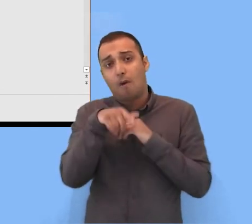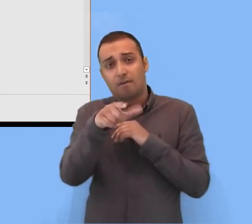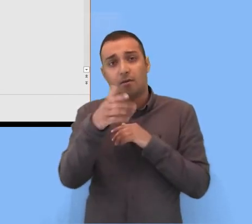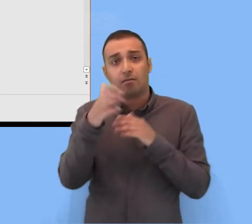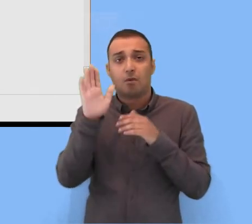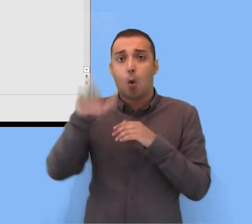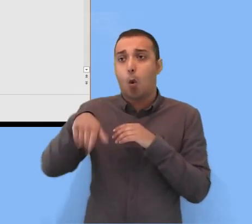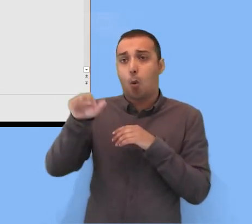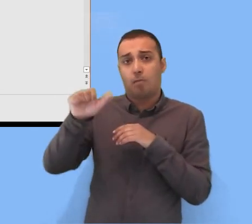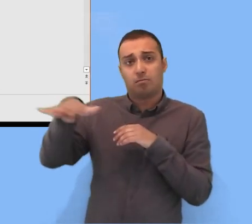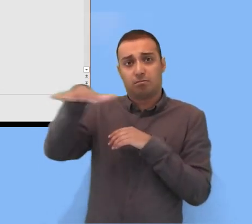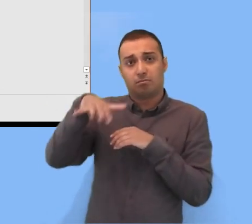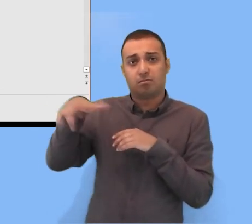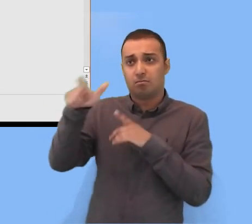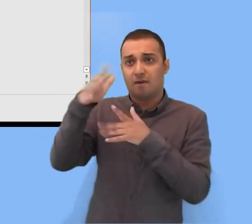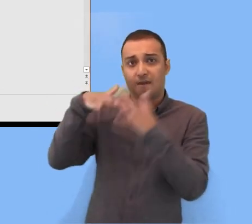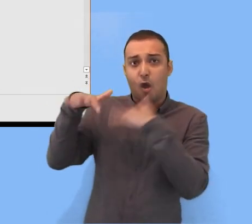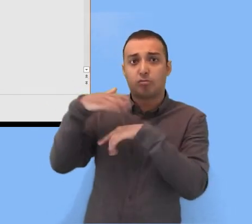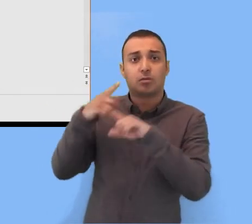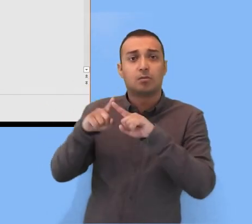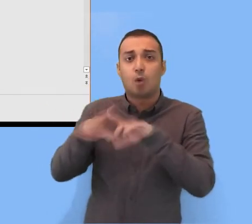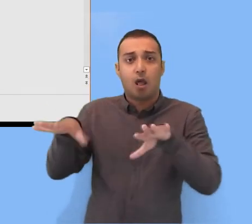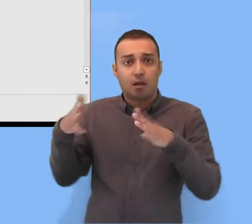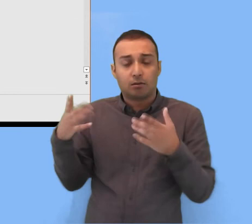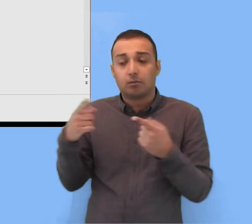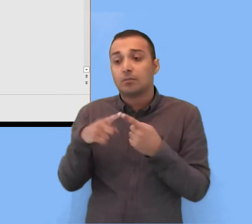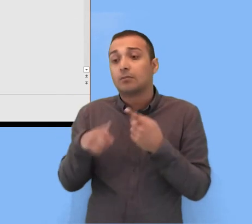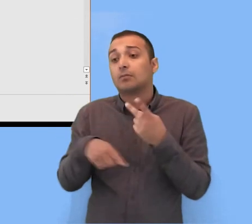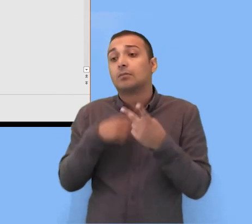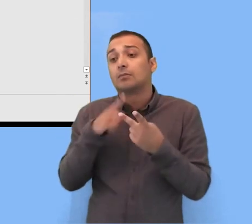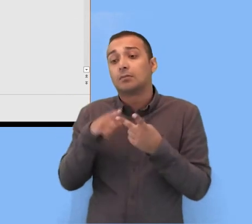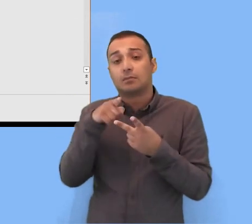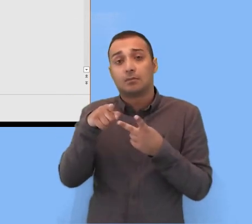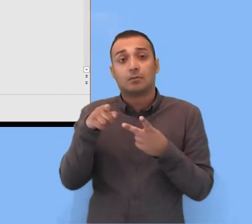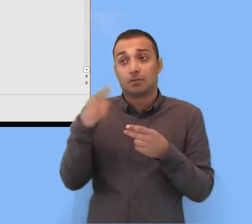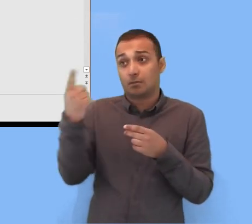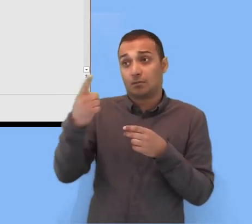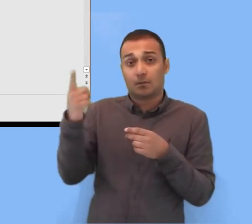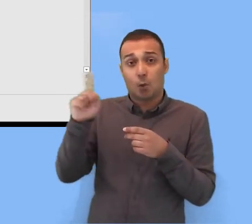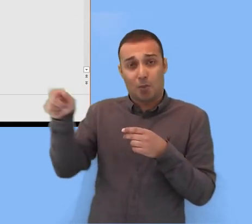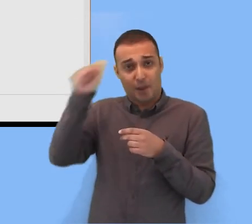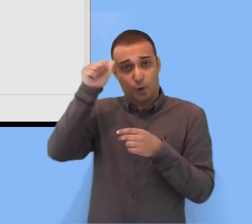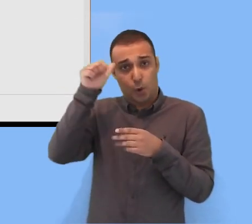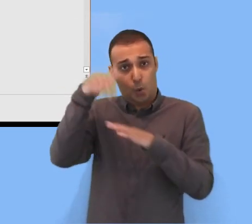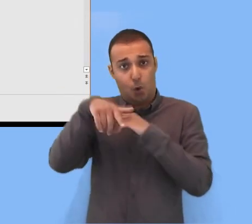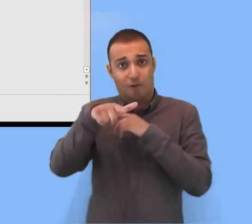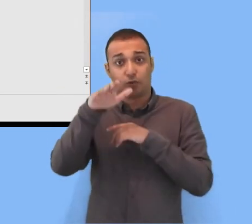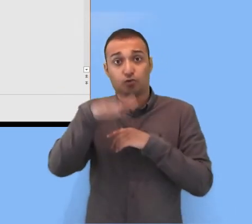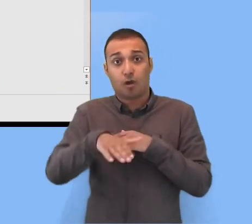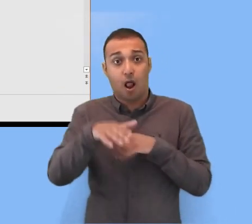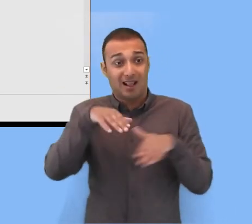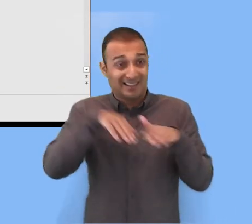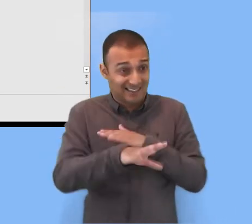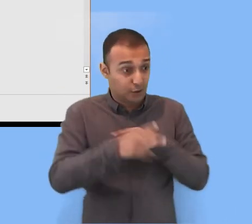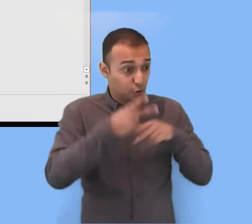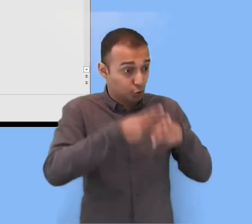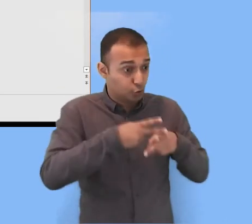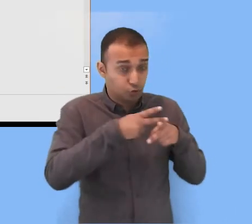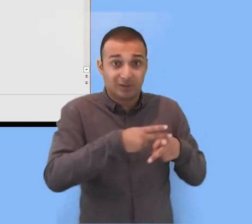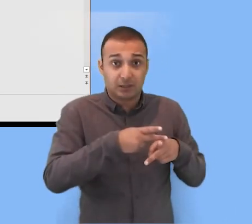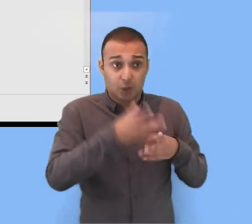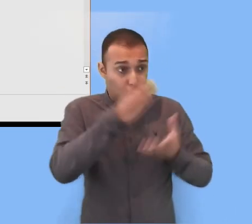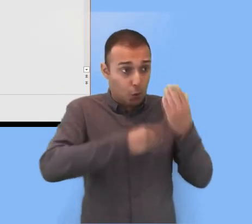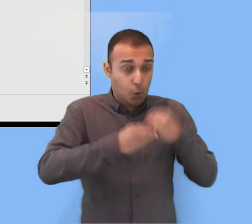talk about that. Second was, what do they know about their child's learning and activities in the nursery and